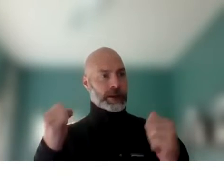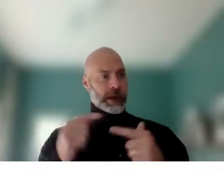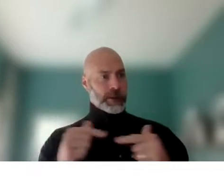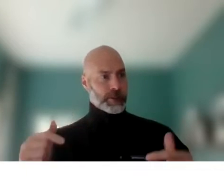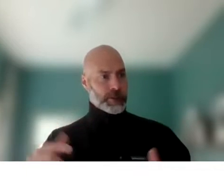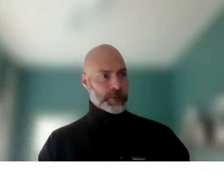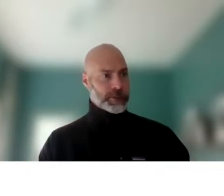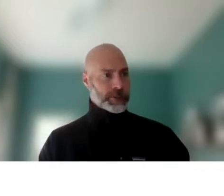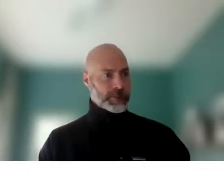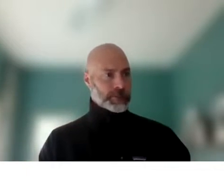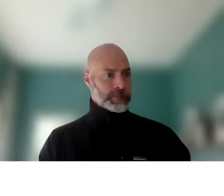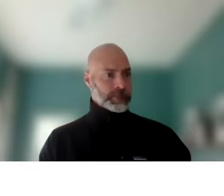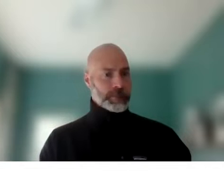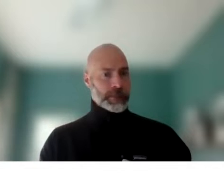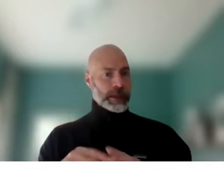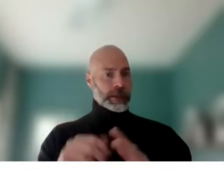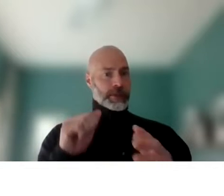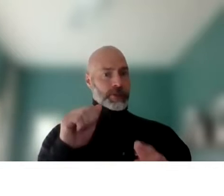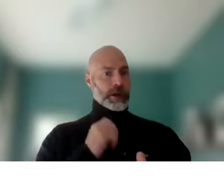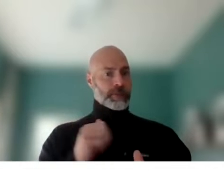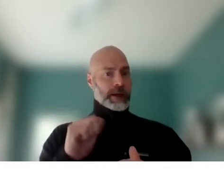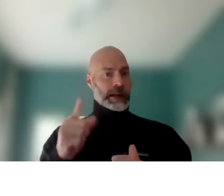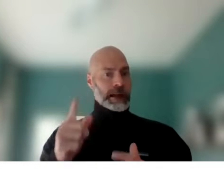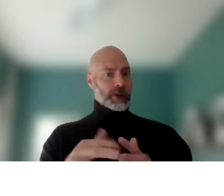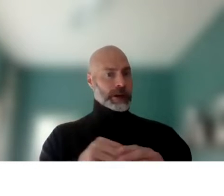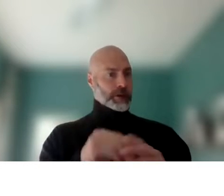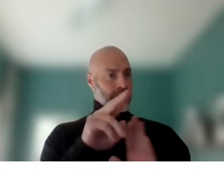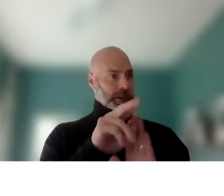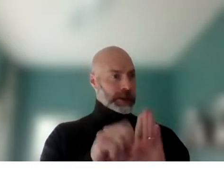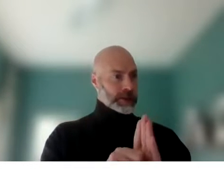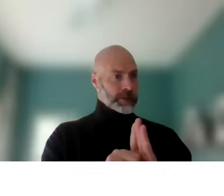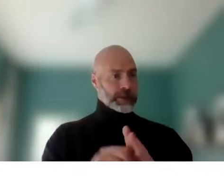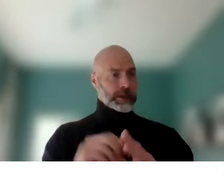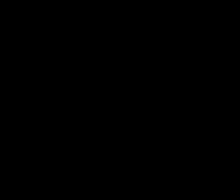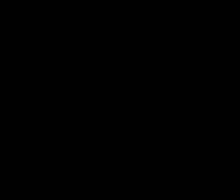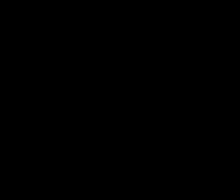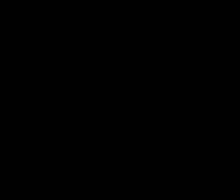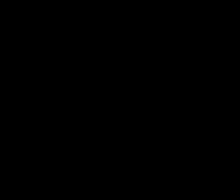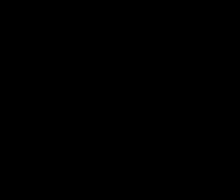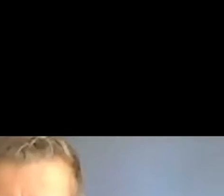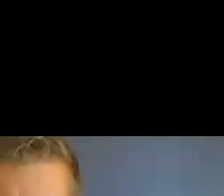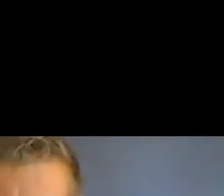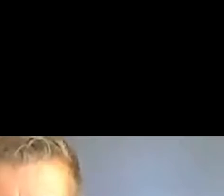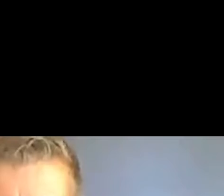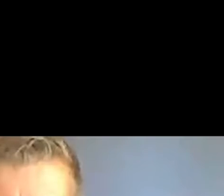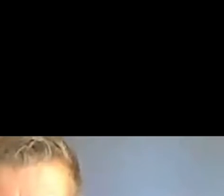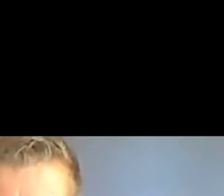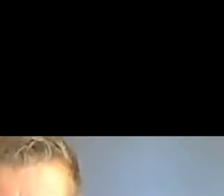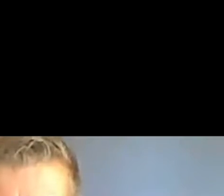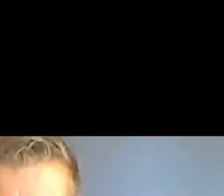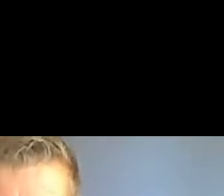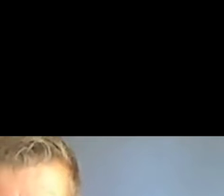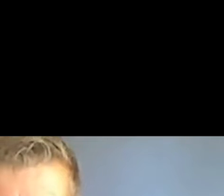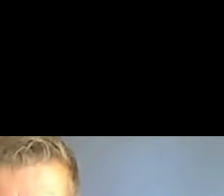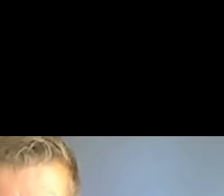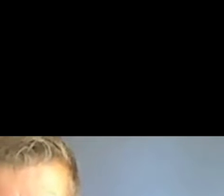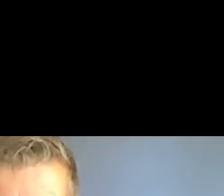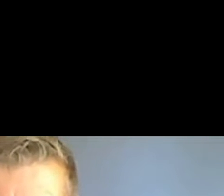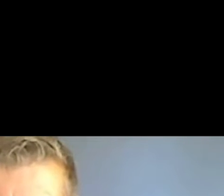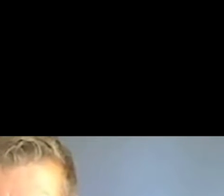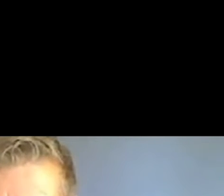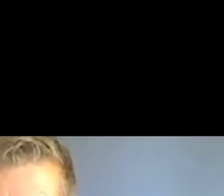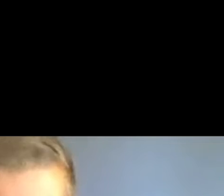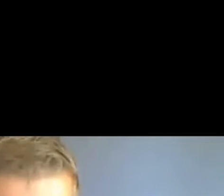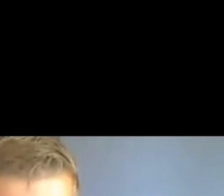over 250 different sign languages globally. We have American Sign Language that we use mostly here in the United States. There's